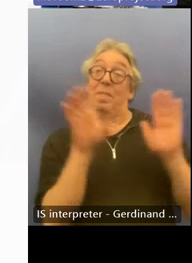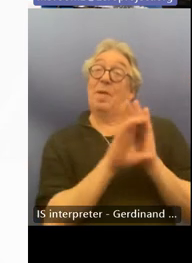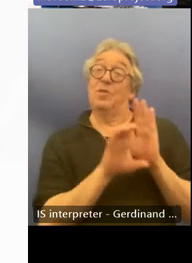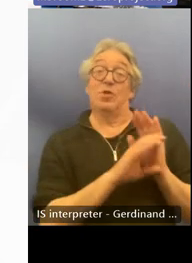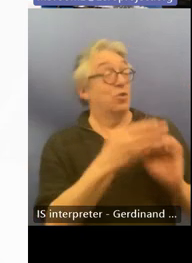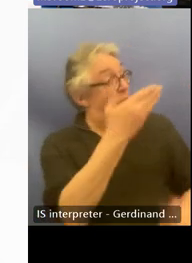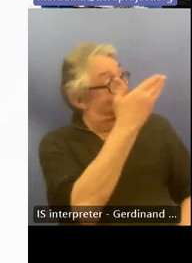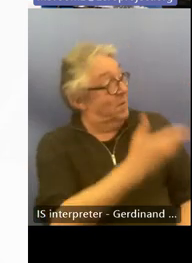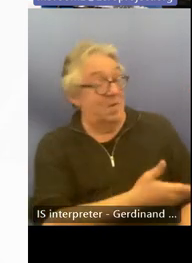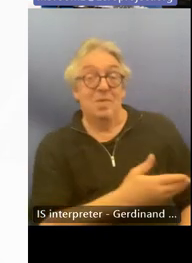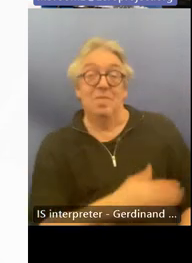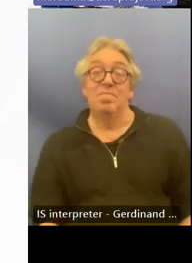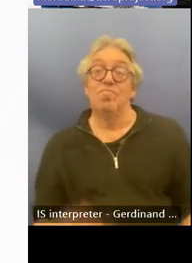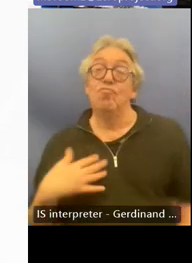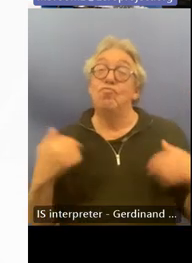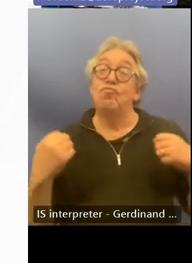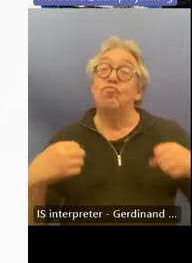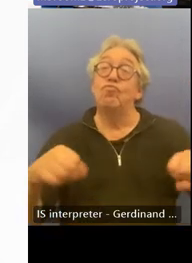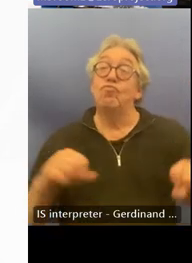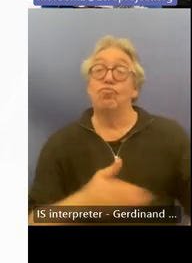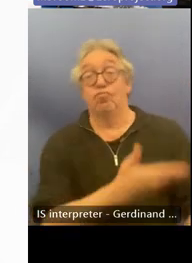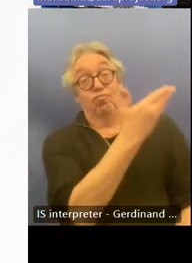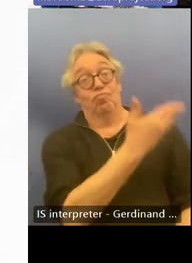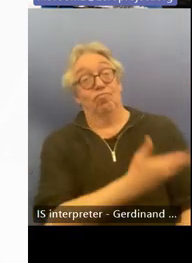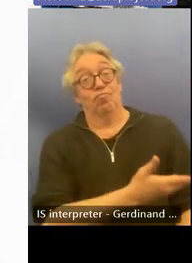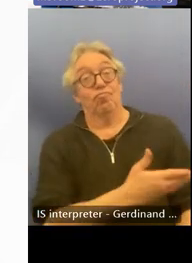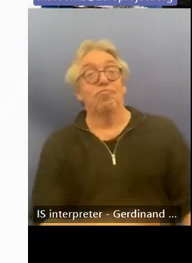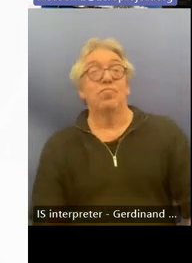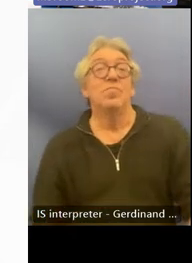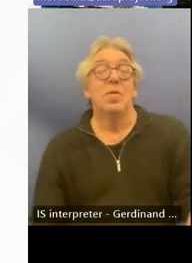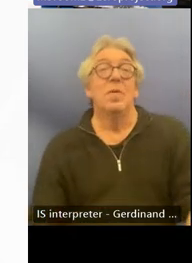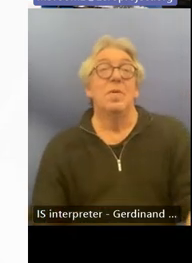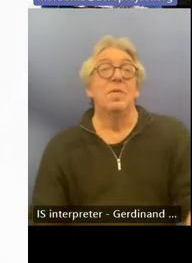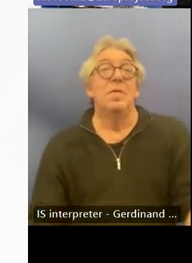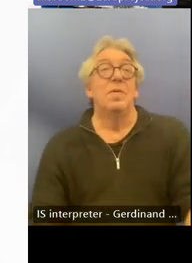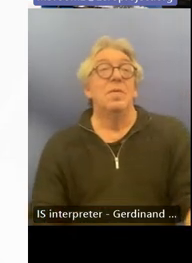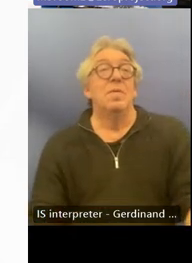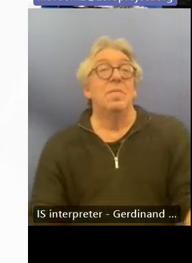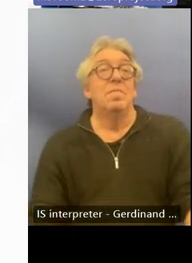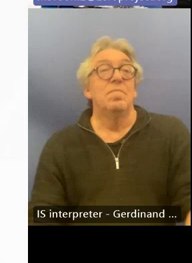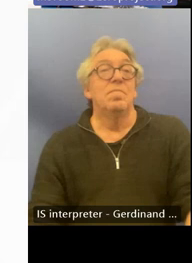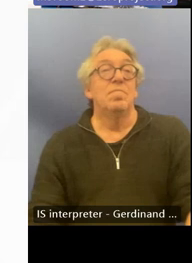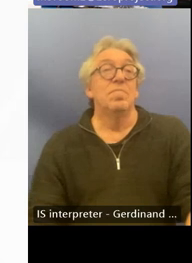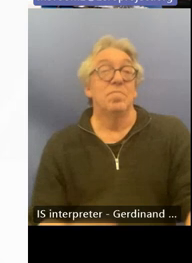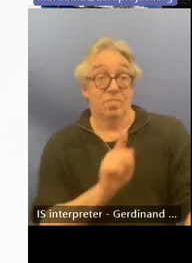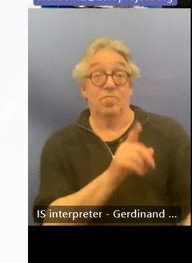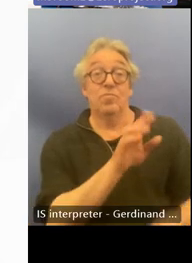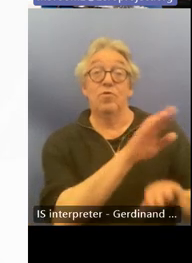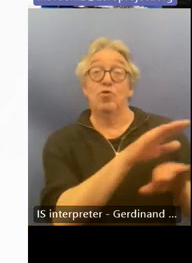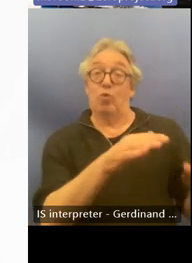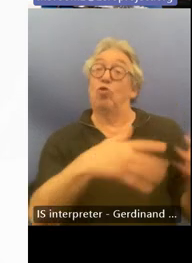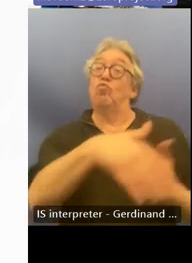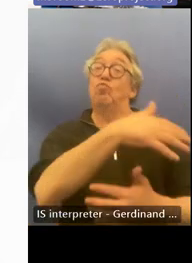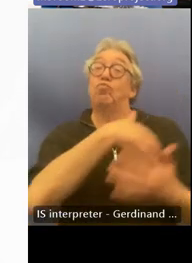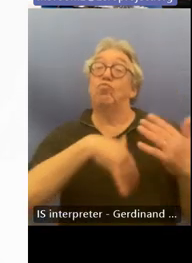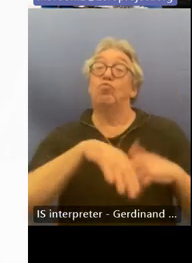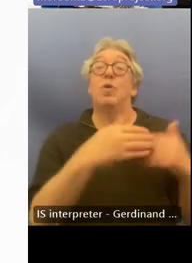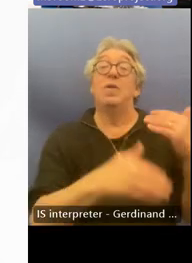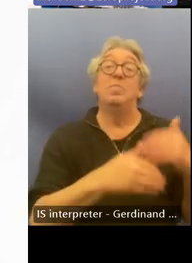the activity that we provided to our integrated class of children with intellectual disability. And photo